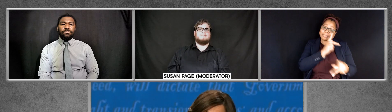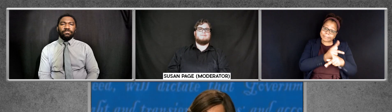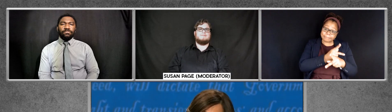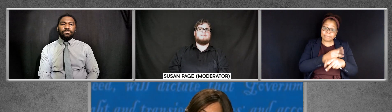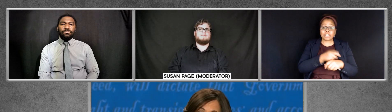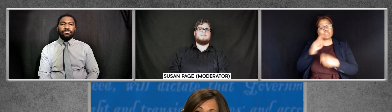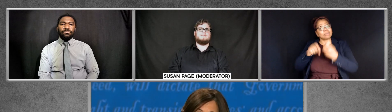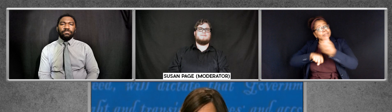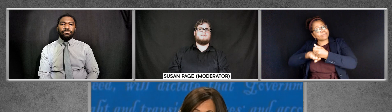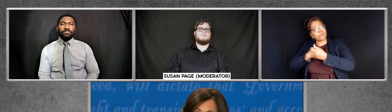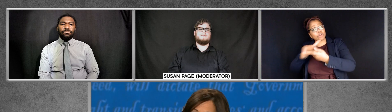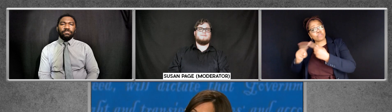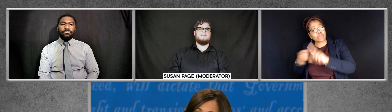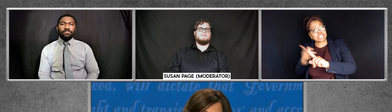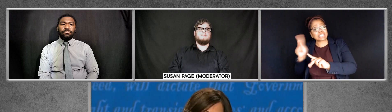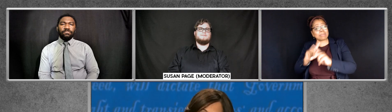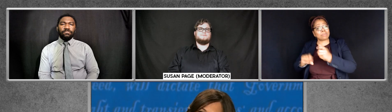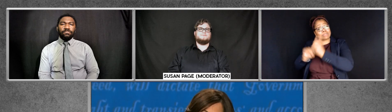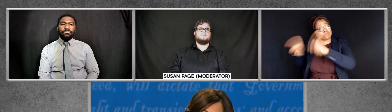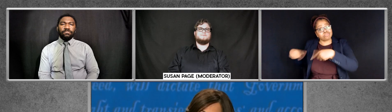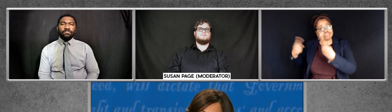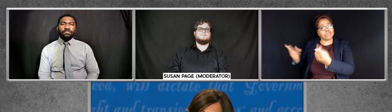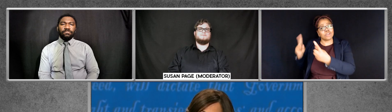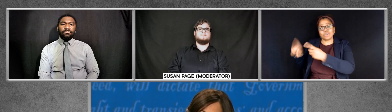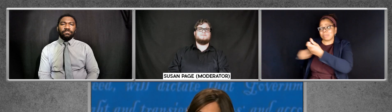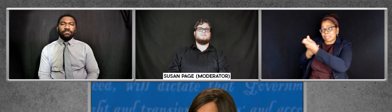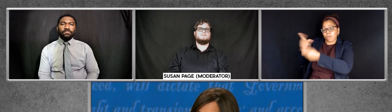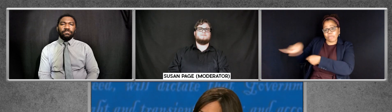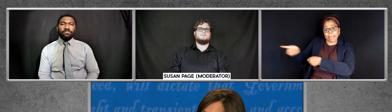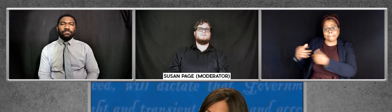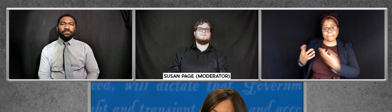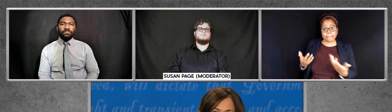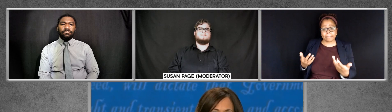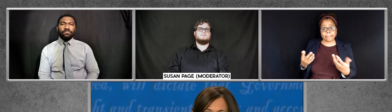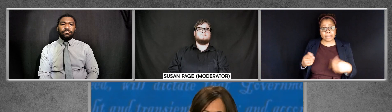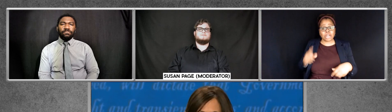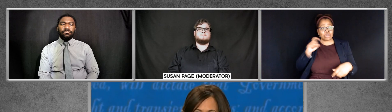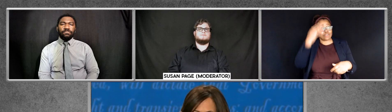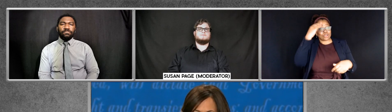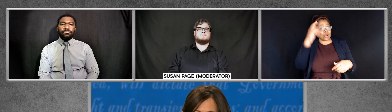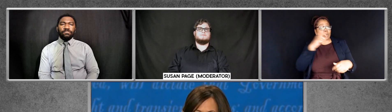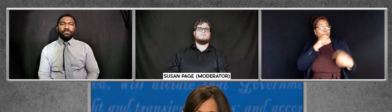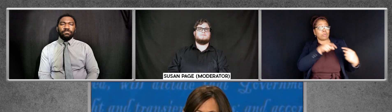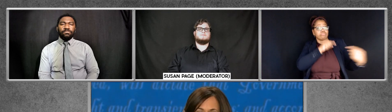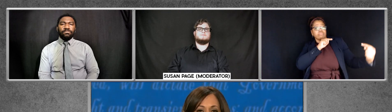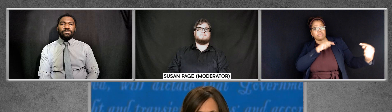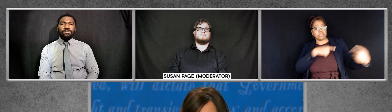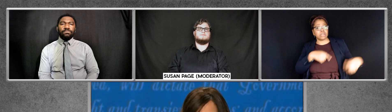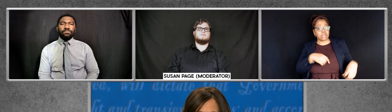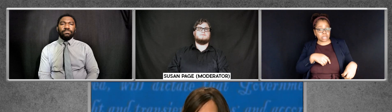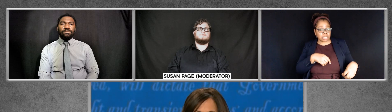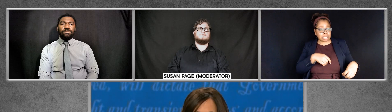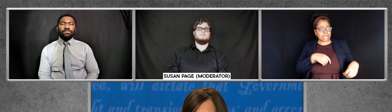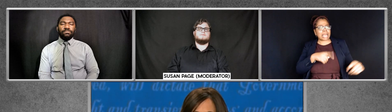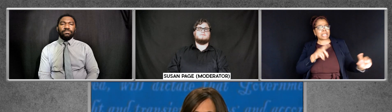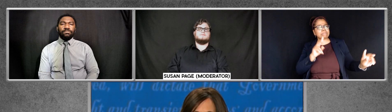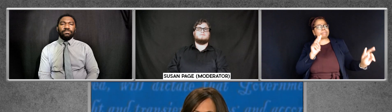to your friends. People who've stood with you, got to stand with them. You got to know who your adversaries are and keep them in